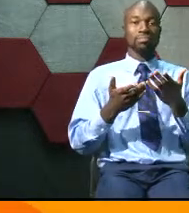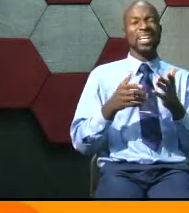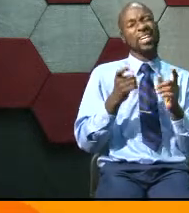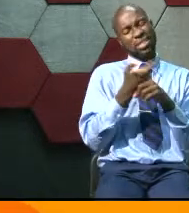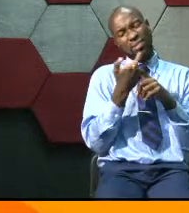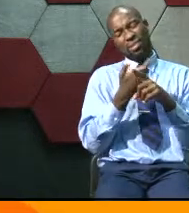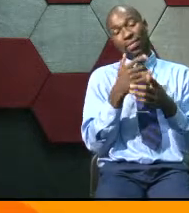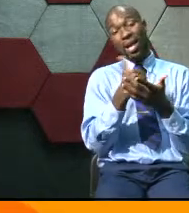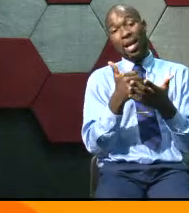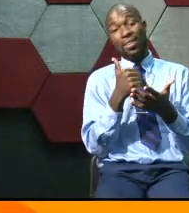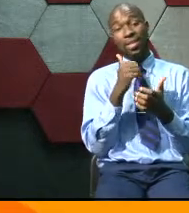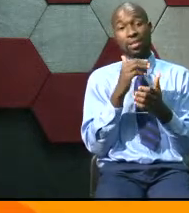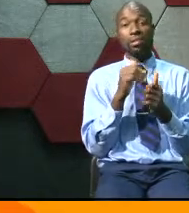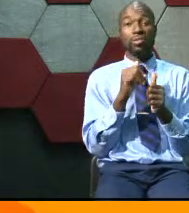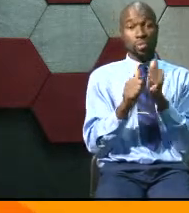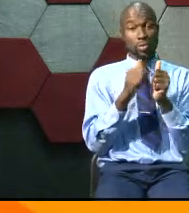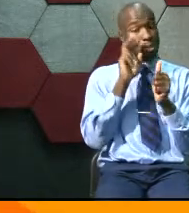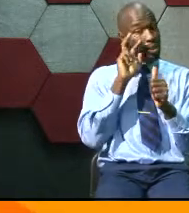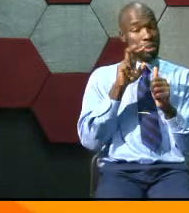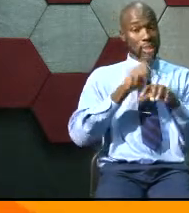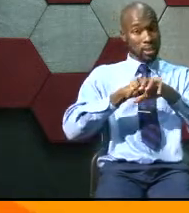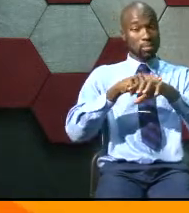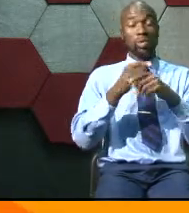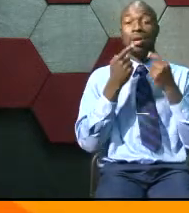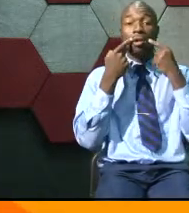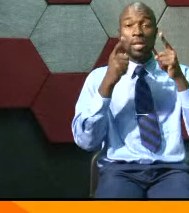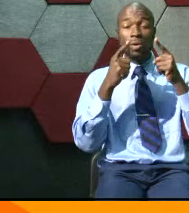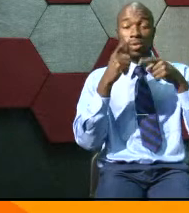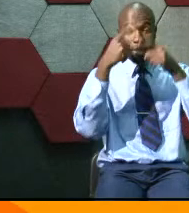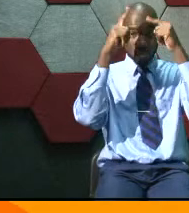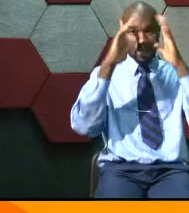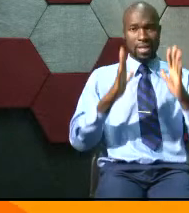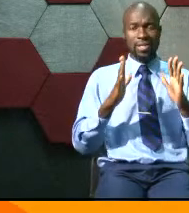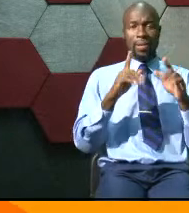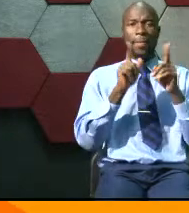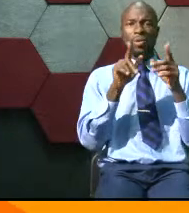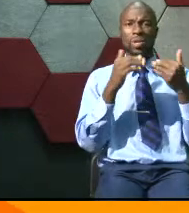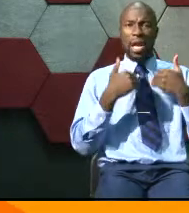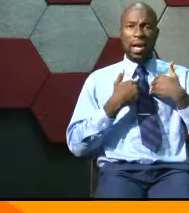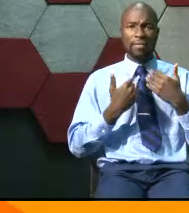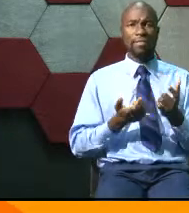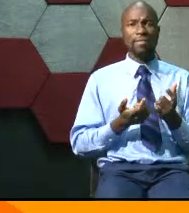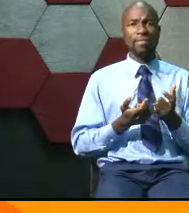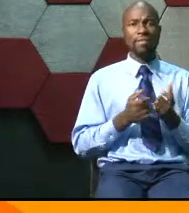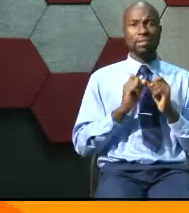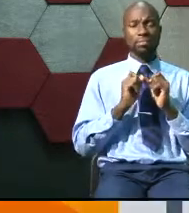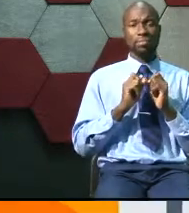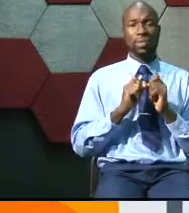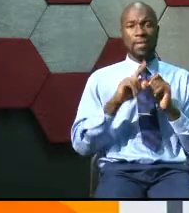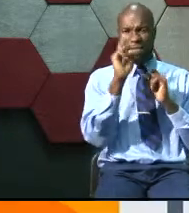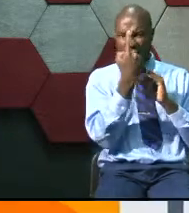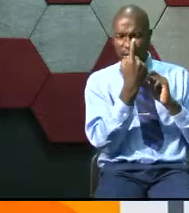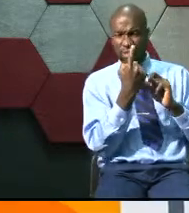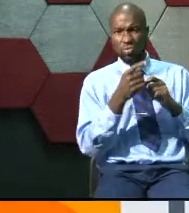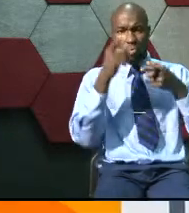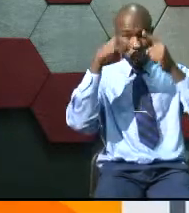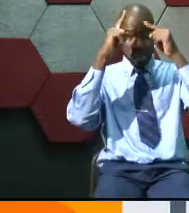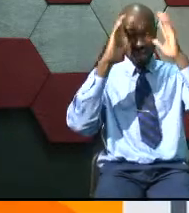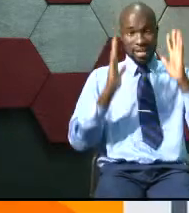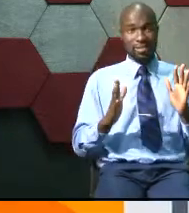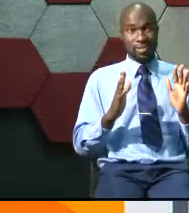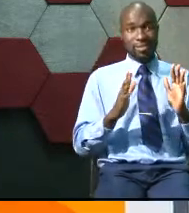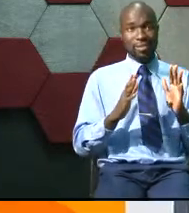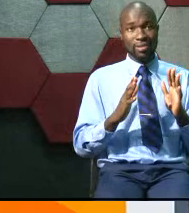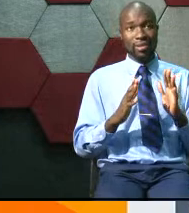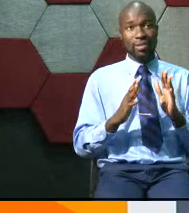other categories that you'll get to see as we announce the winners. Then of course the overall winners are straightforward for us to know, just our overall winner and